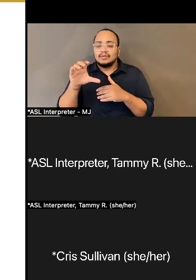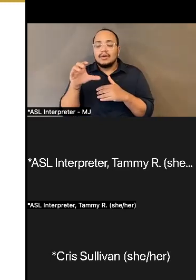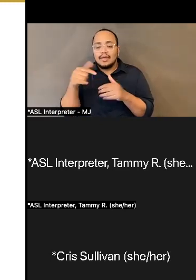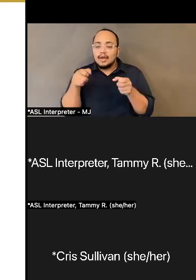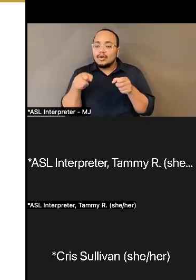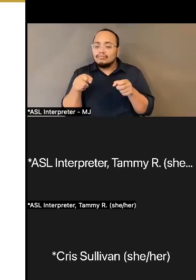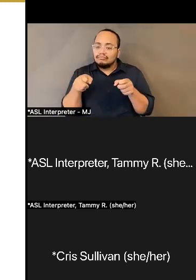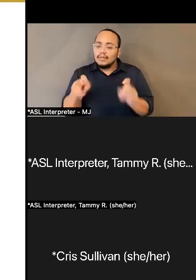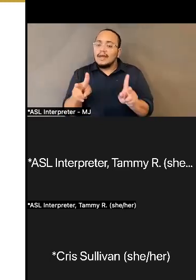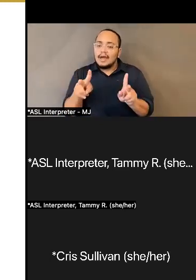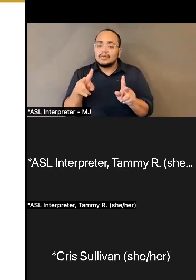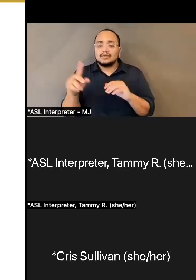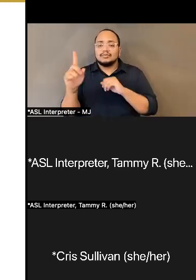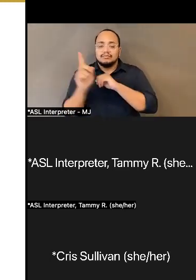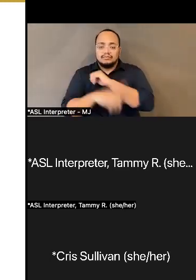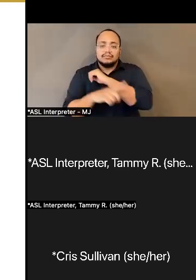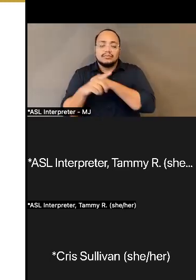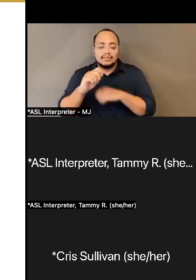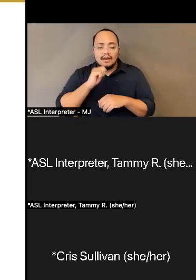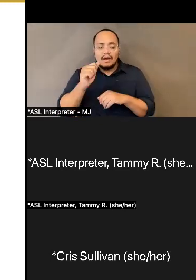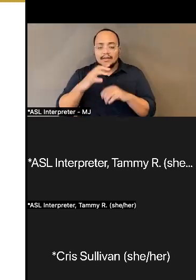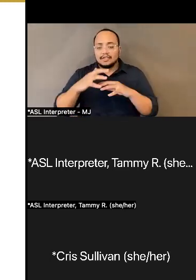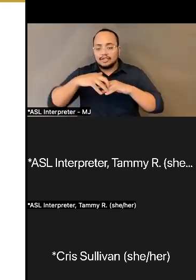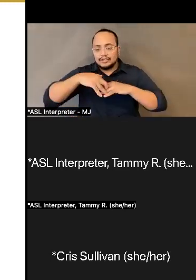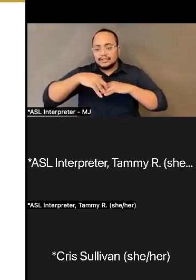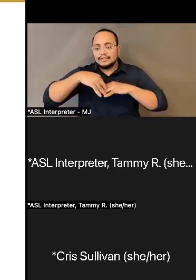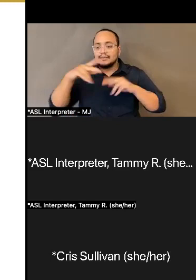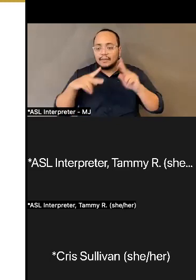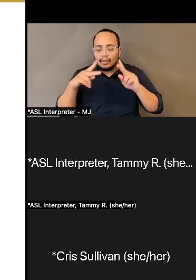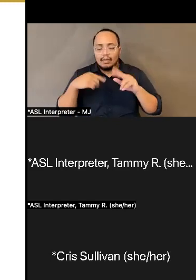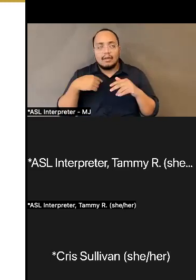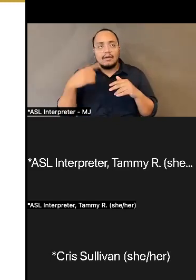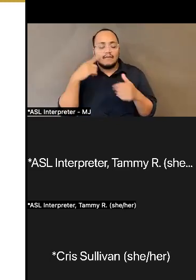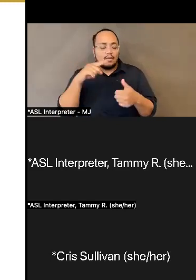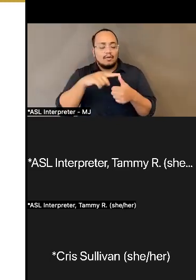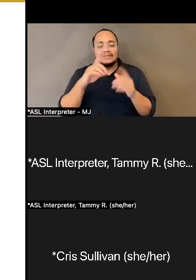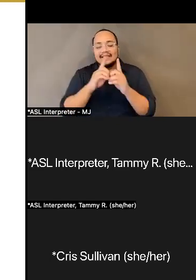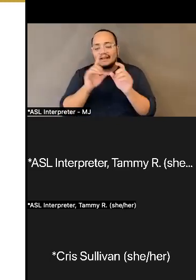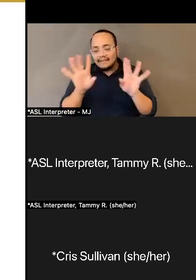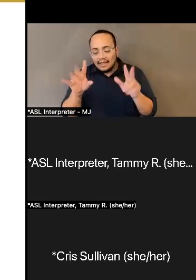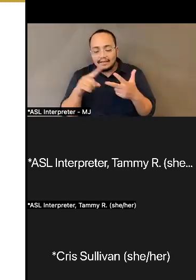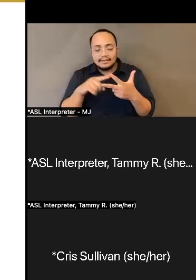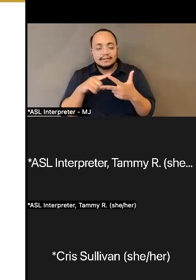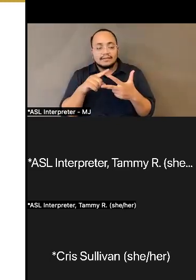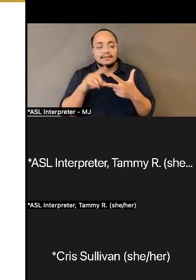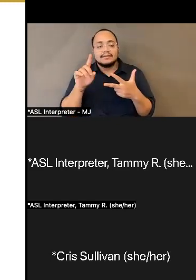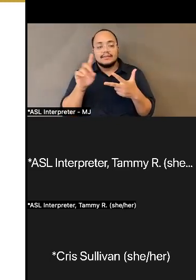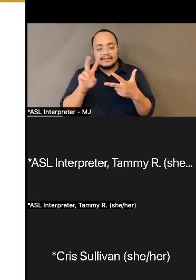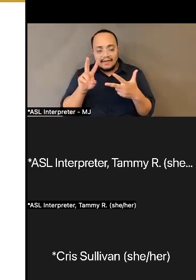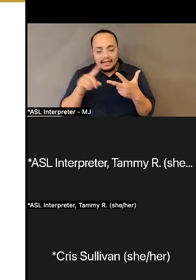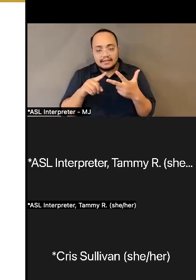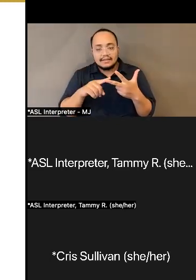prosecute non-Indians for crimes like, there were only three. It was dating violence, domestic violence, and then